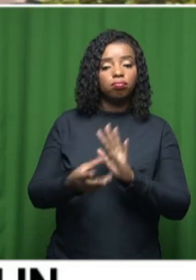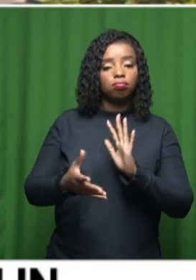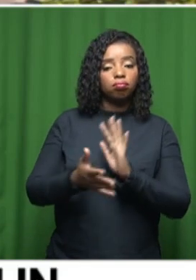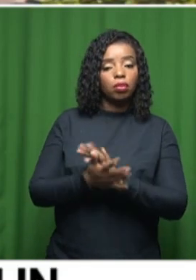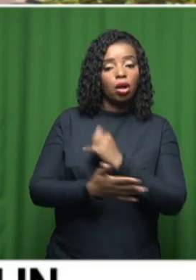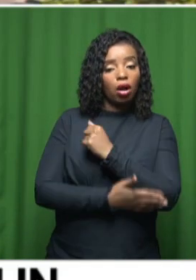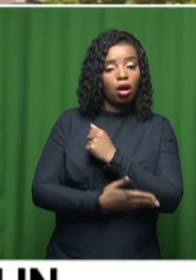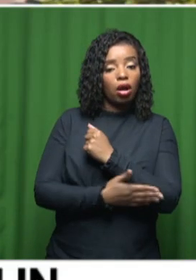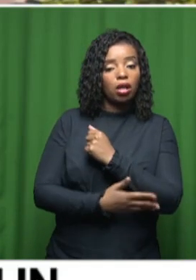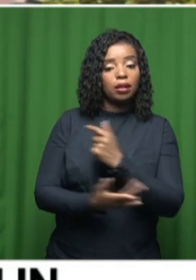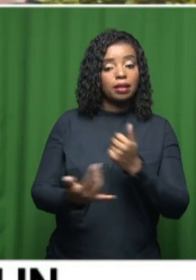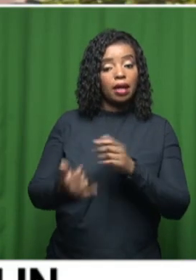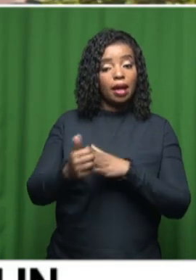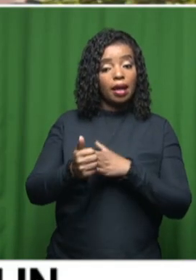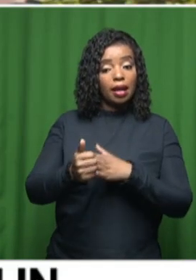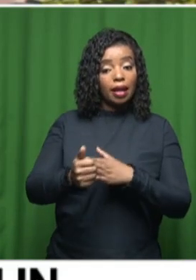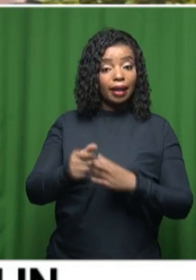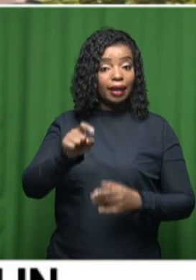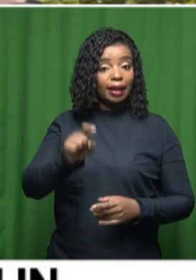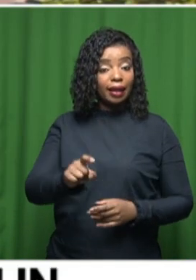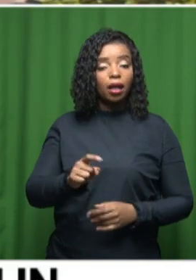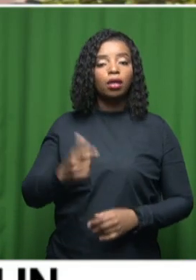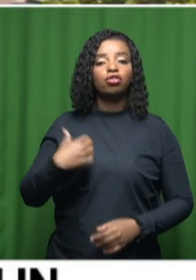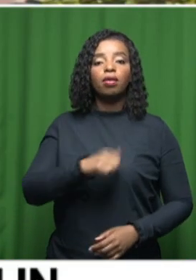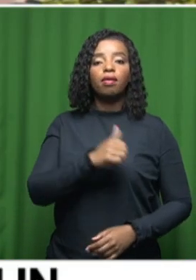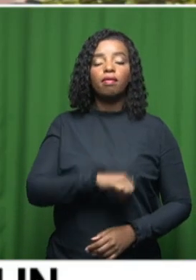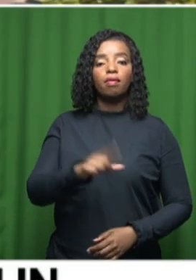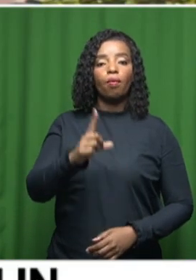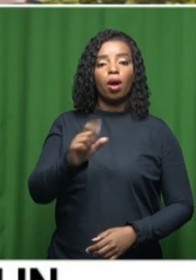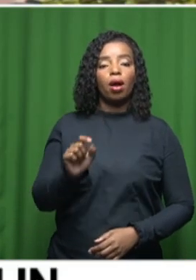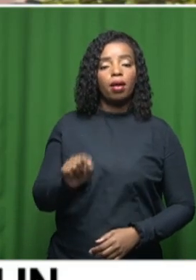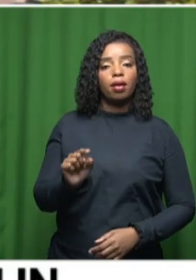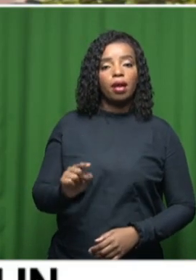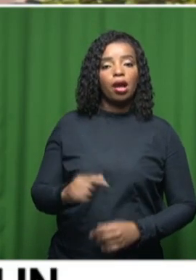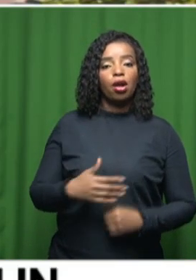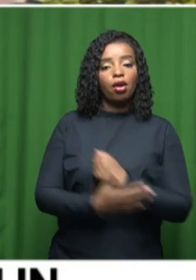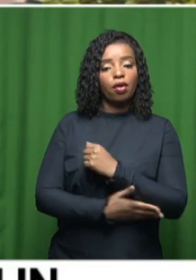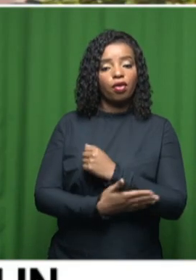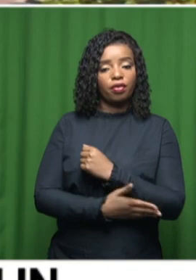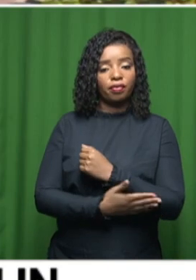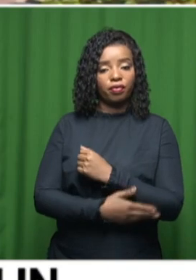this aspect. China is one of those. And it also flags